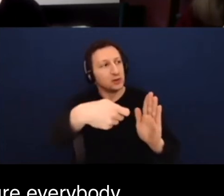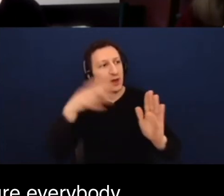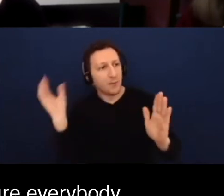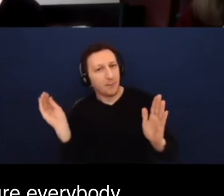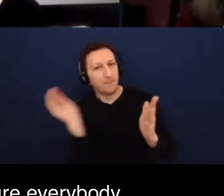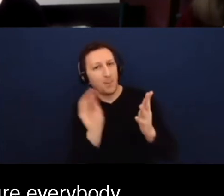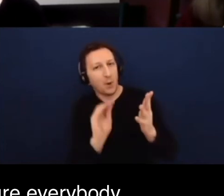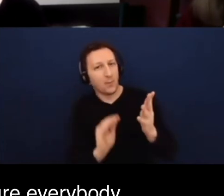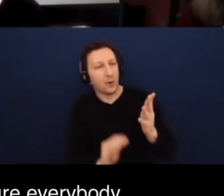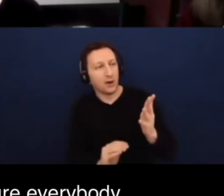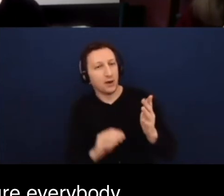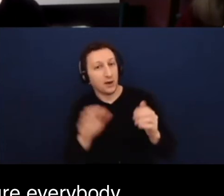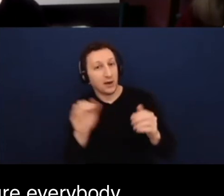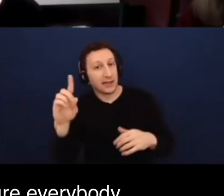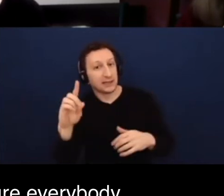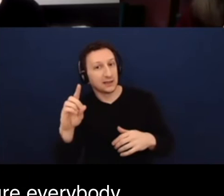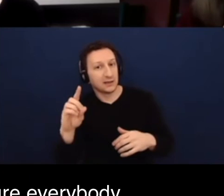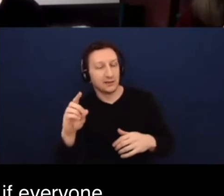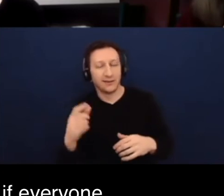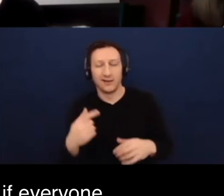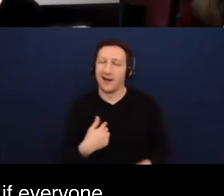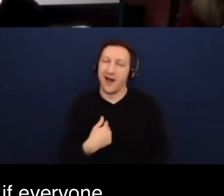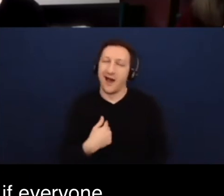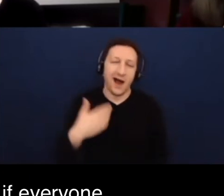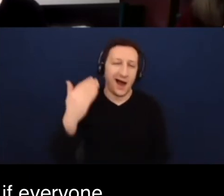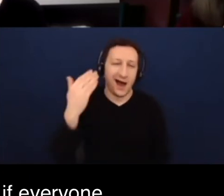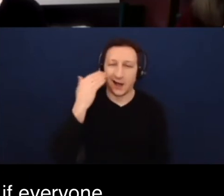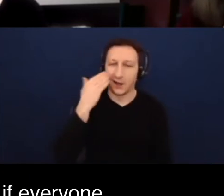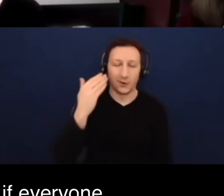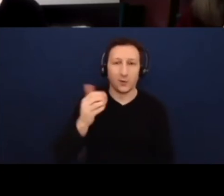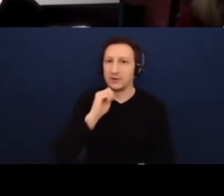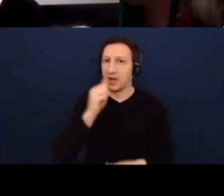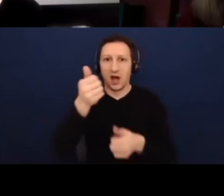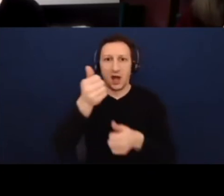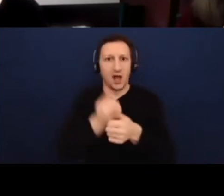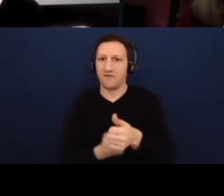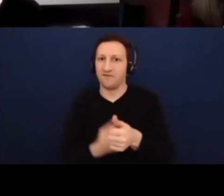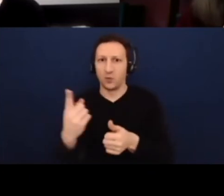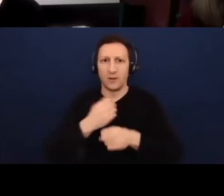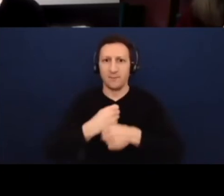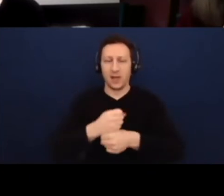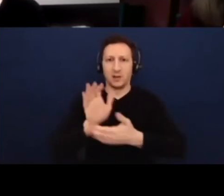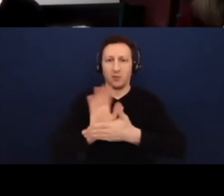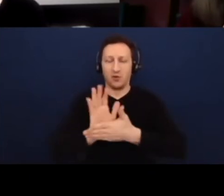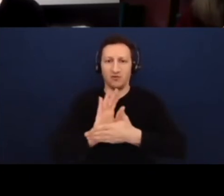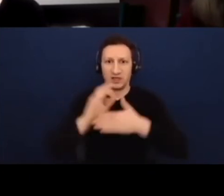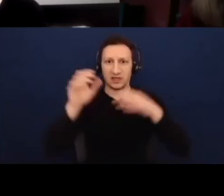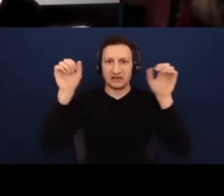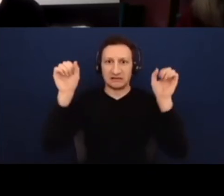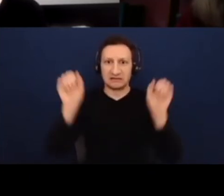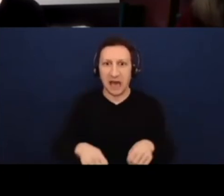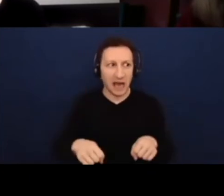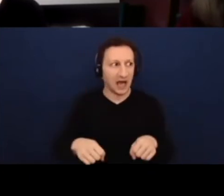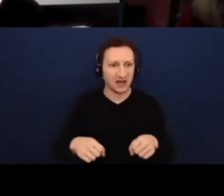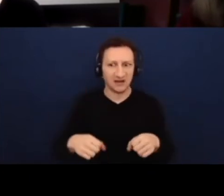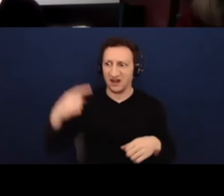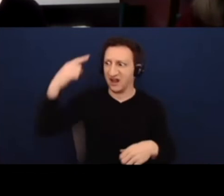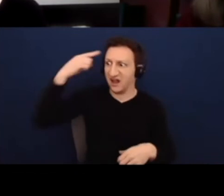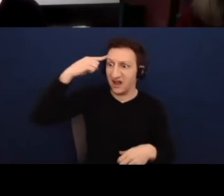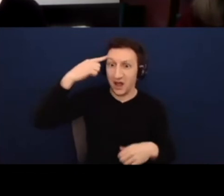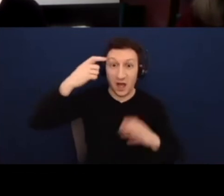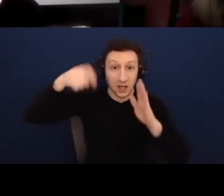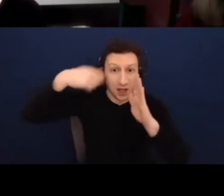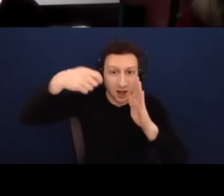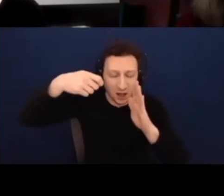sure everybody would be thinking like that. I'm not sure if everyone should be responsible to be thinking about that. It's a big ask. It would